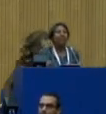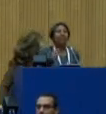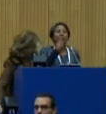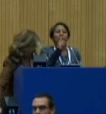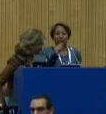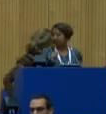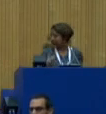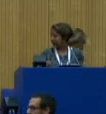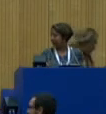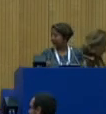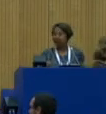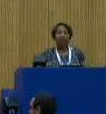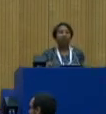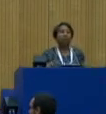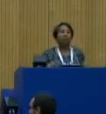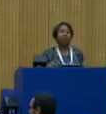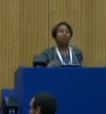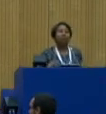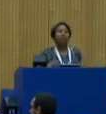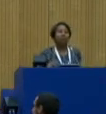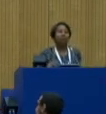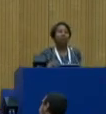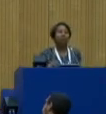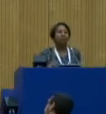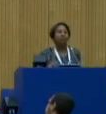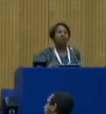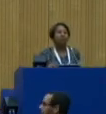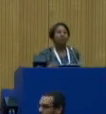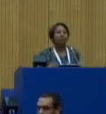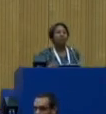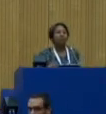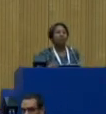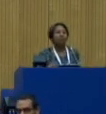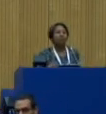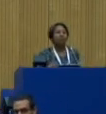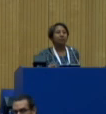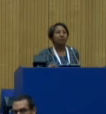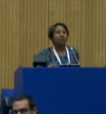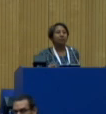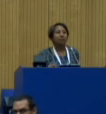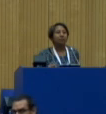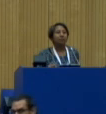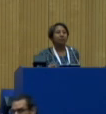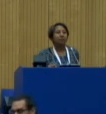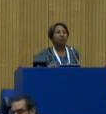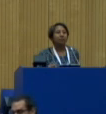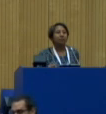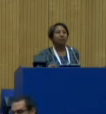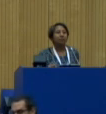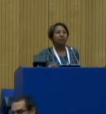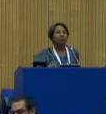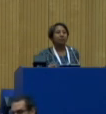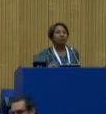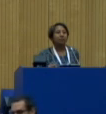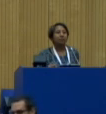organization that is supporting early childhood development. And my question is that how do we reach the poor and